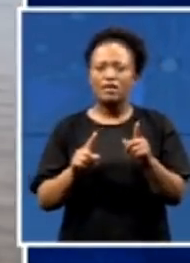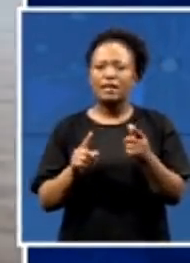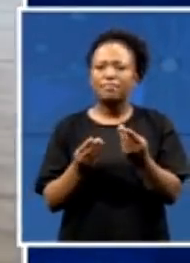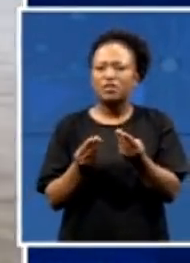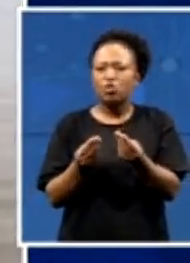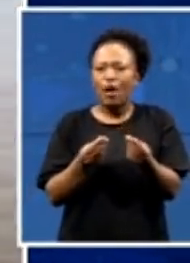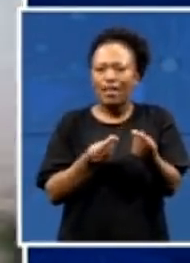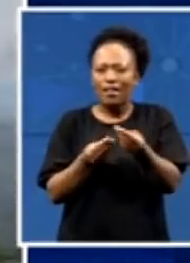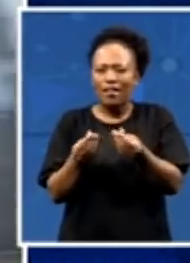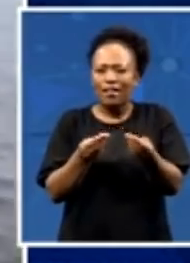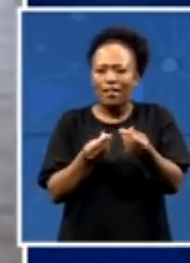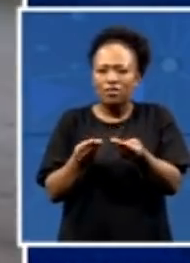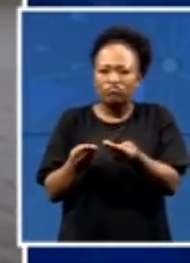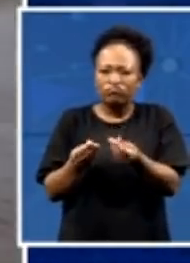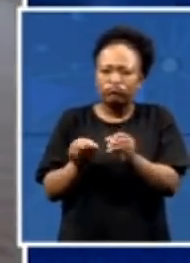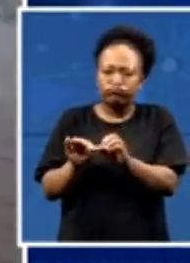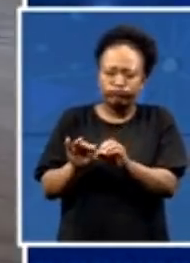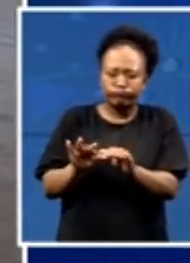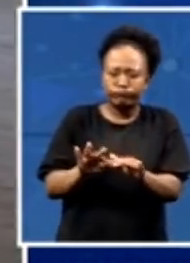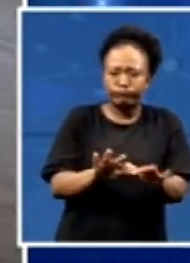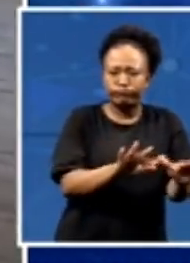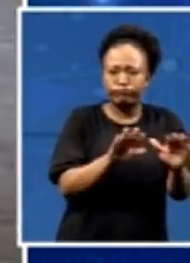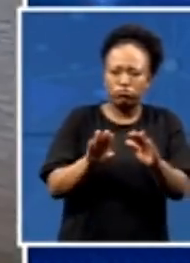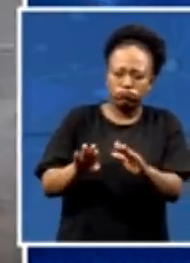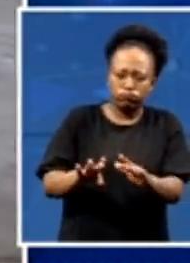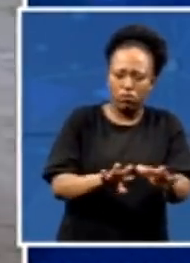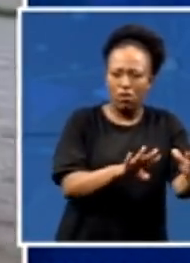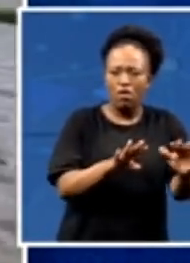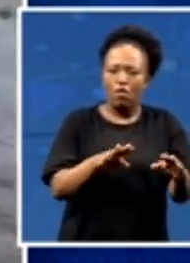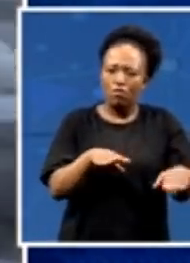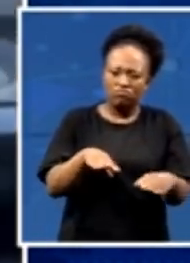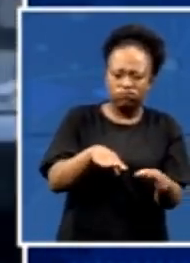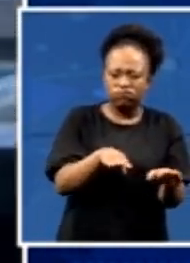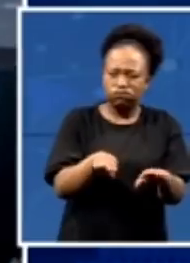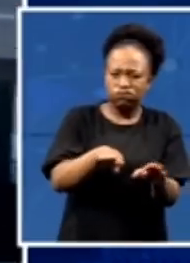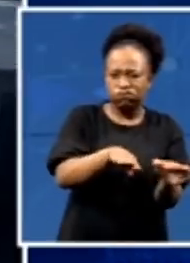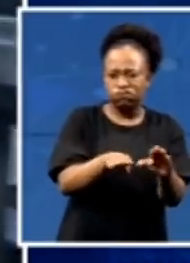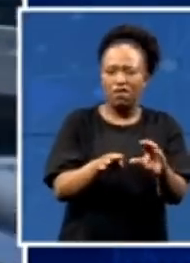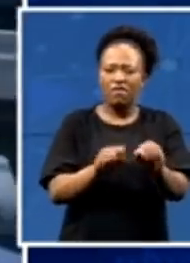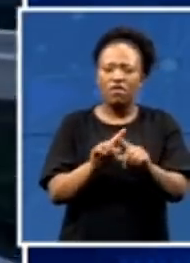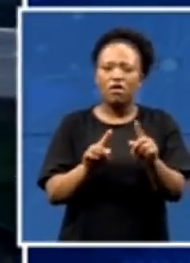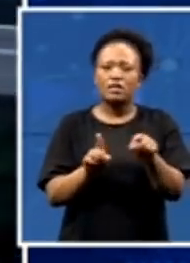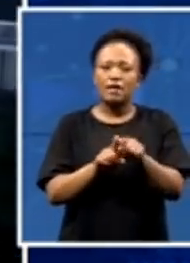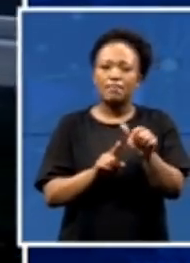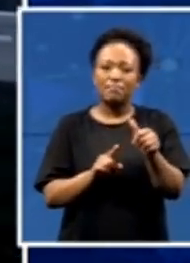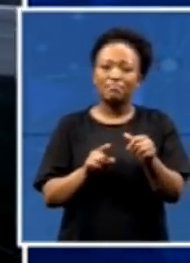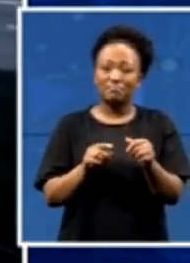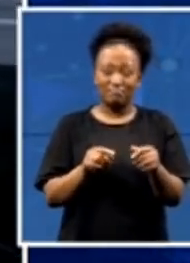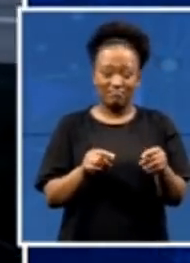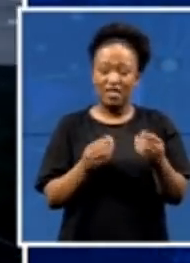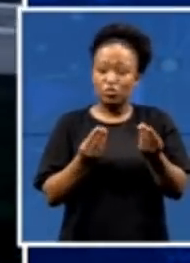at Makuta area. We've seen mudslides as well as landslides here in